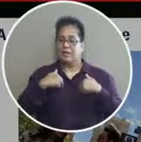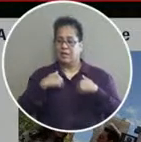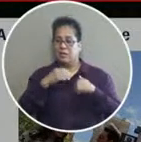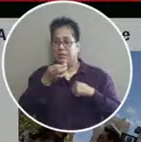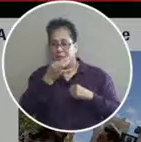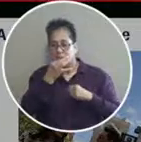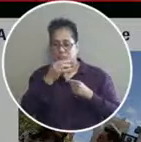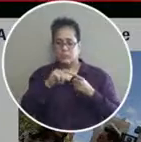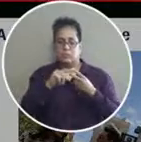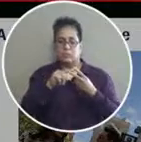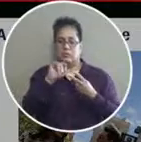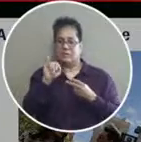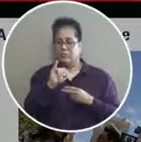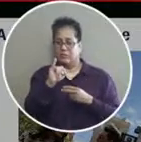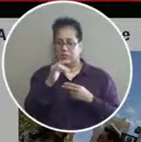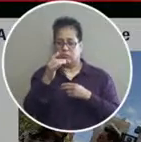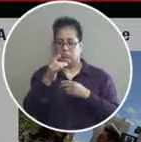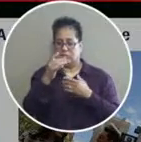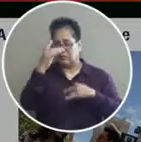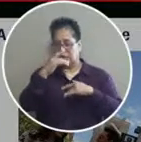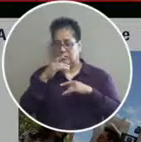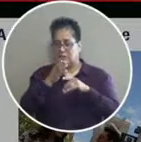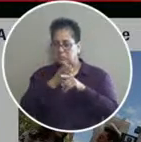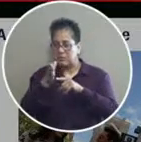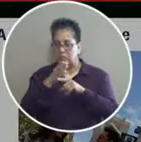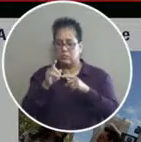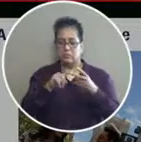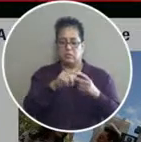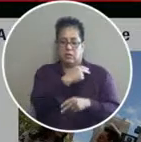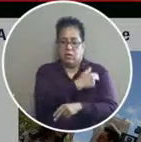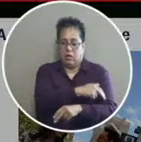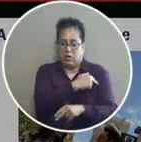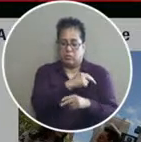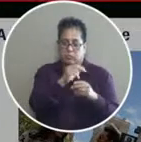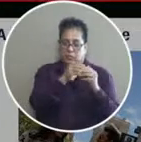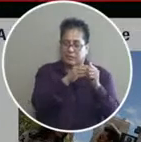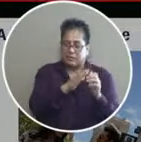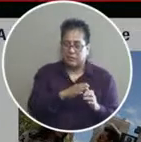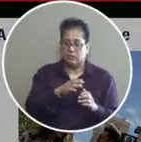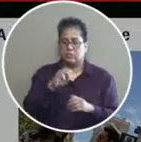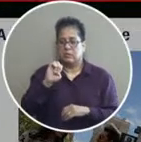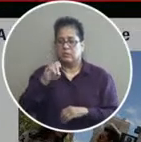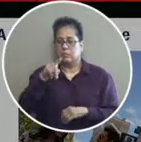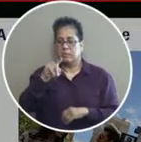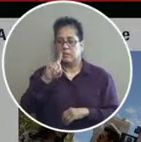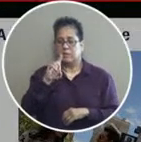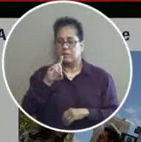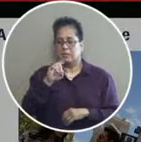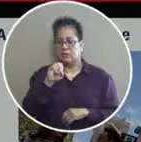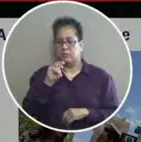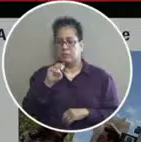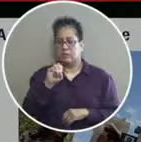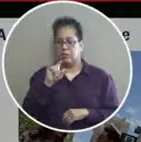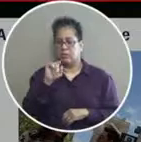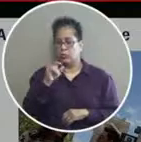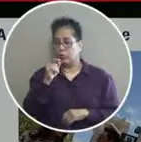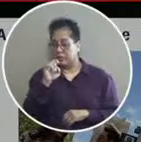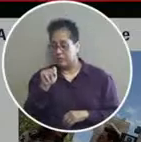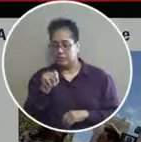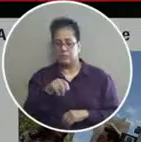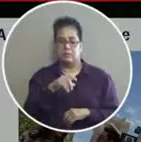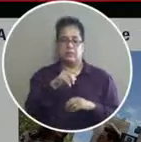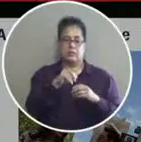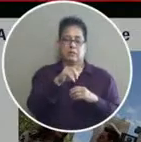experts that include infectious disease specialists, hospital leaders, epidemiologists, and other medical professionals. It also needs to include